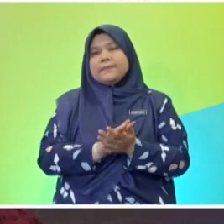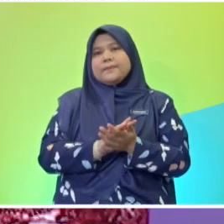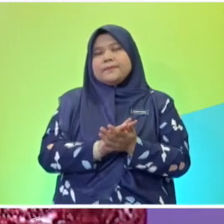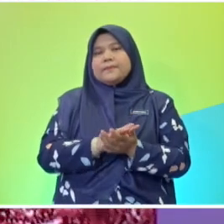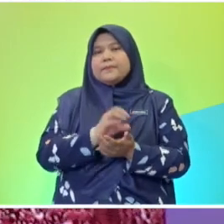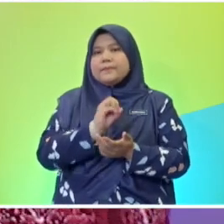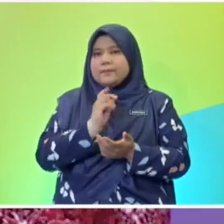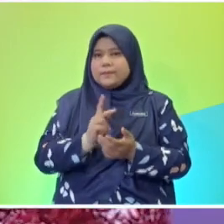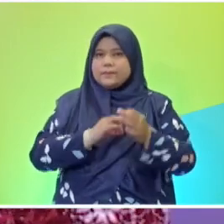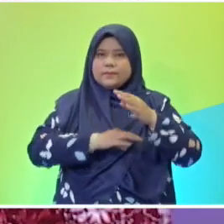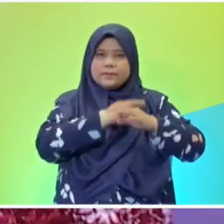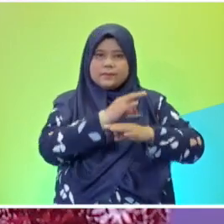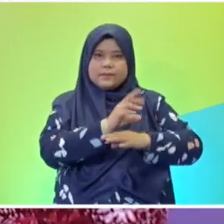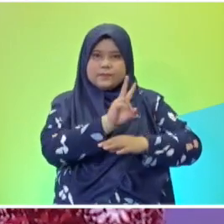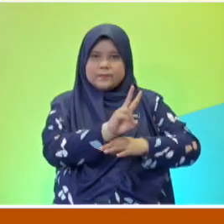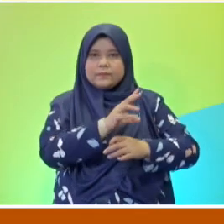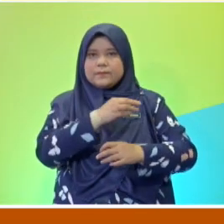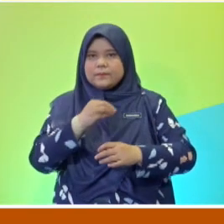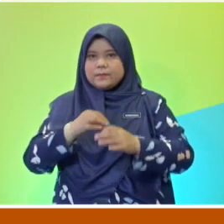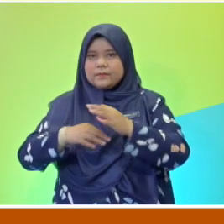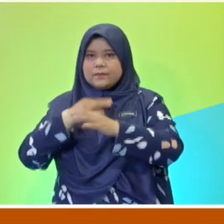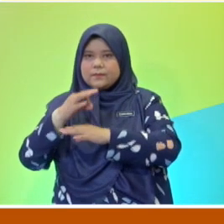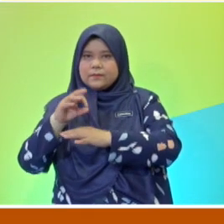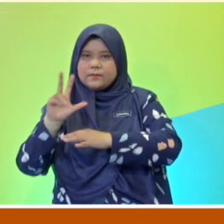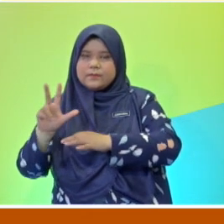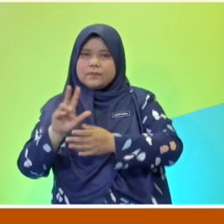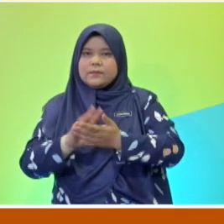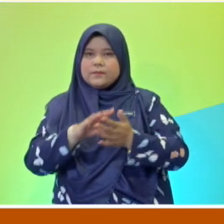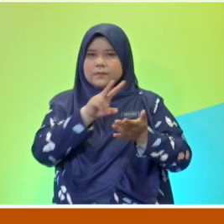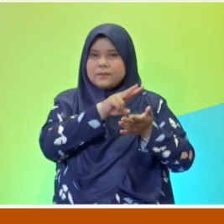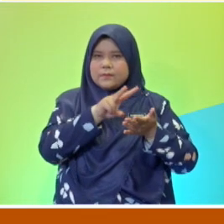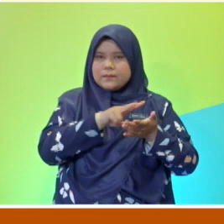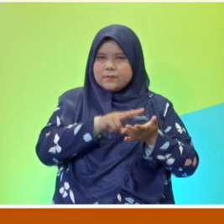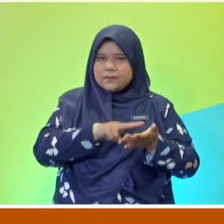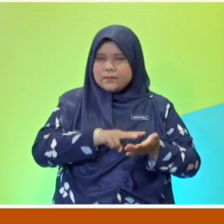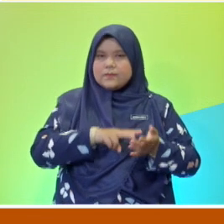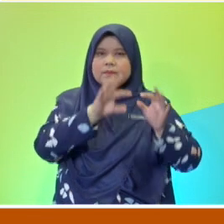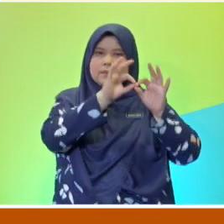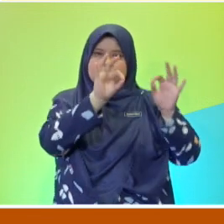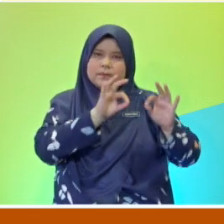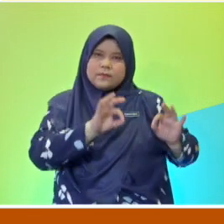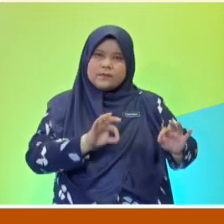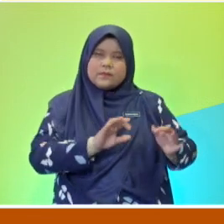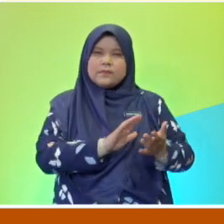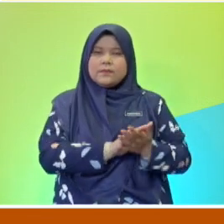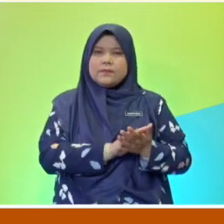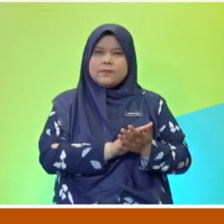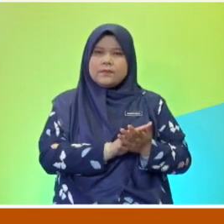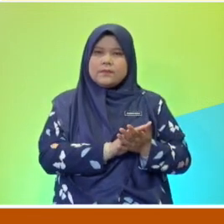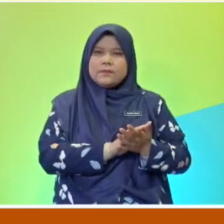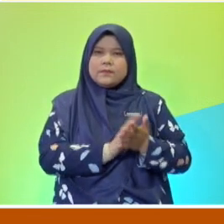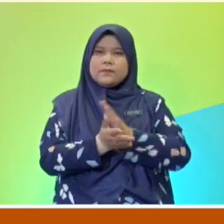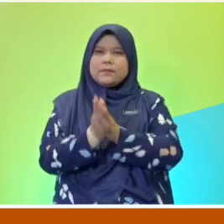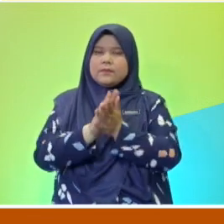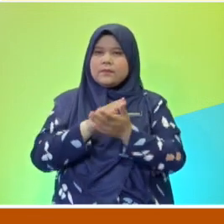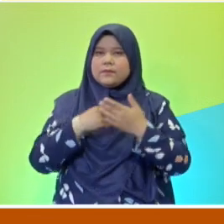Okay, for Form 2 and Form 3, they are going to read a linear text. Okay? Linear text, okay. All right, and